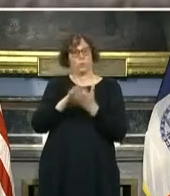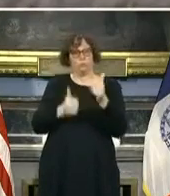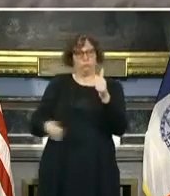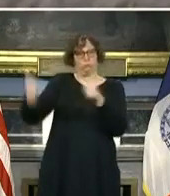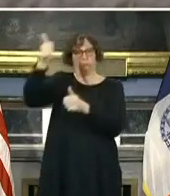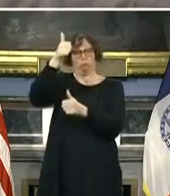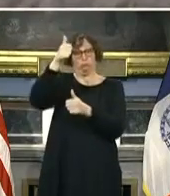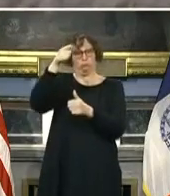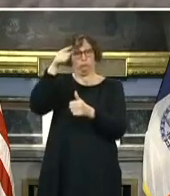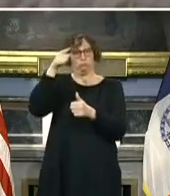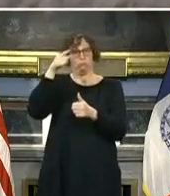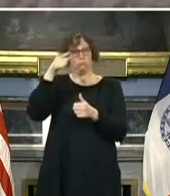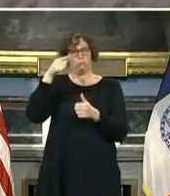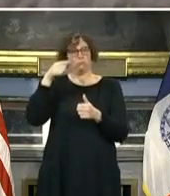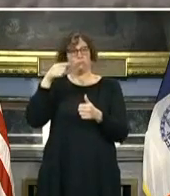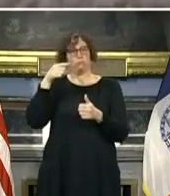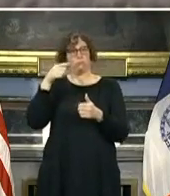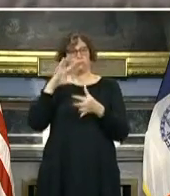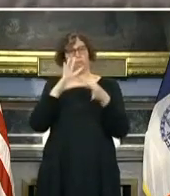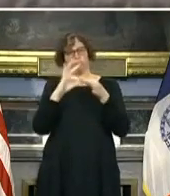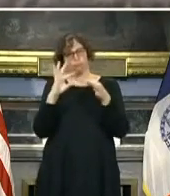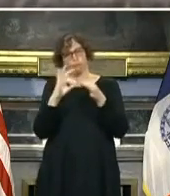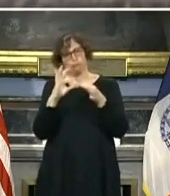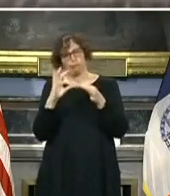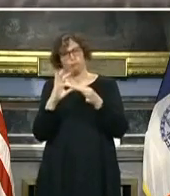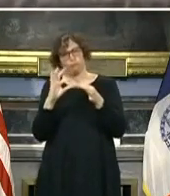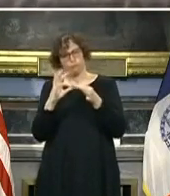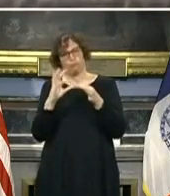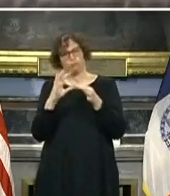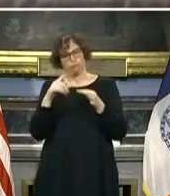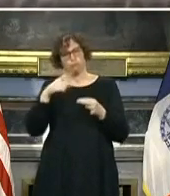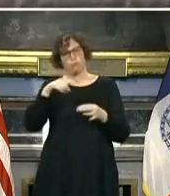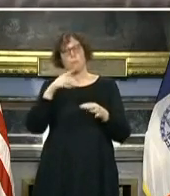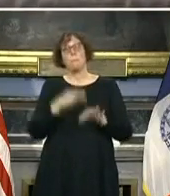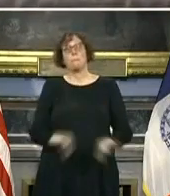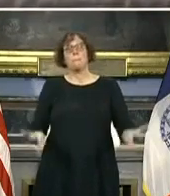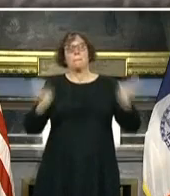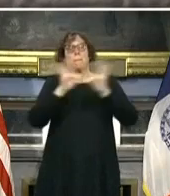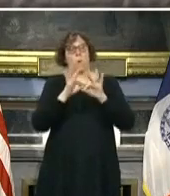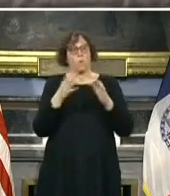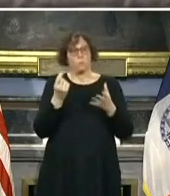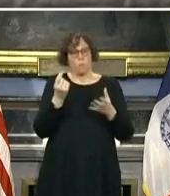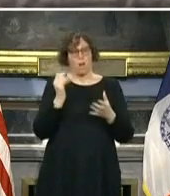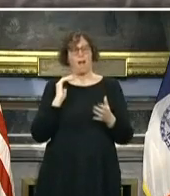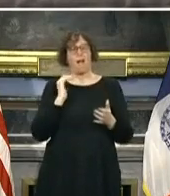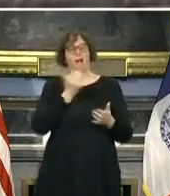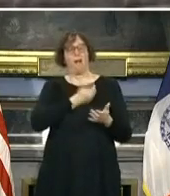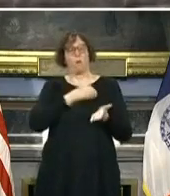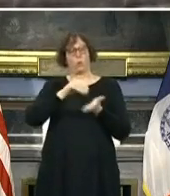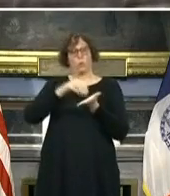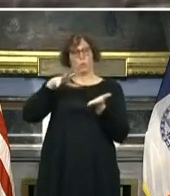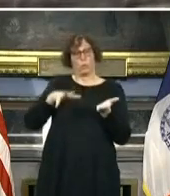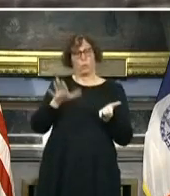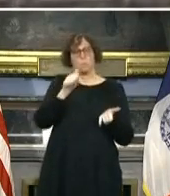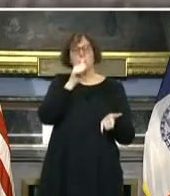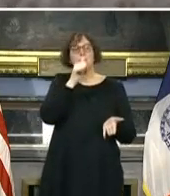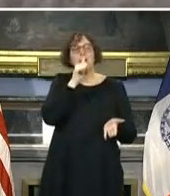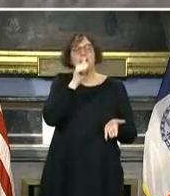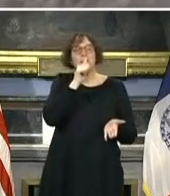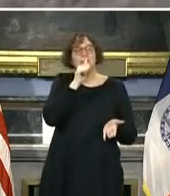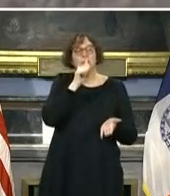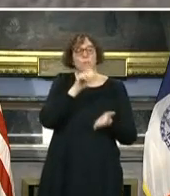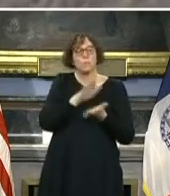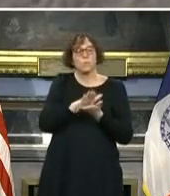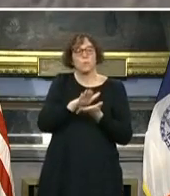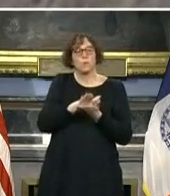the privacy of our students, to make sure their information could not be accessed wrongly. And